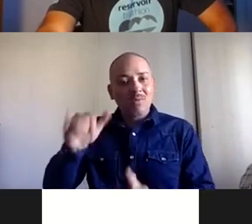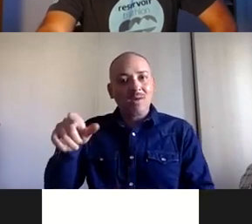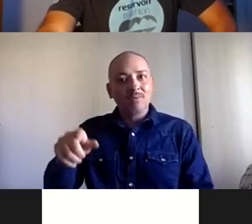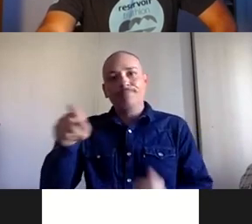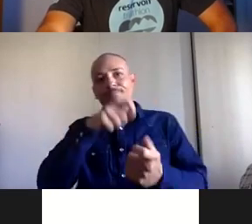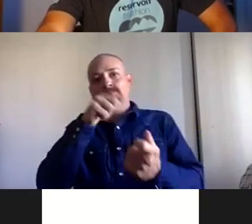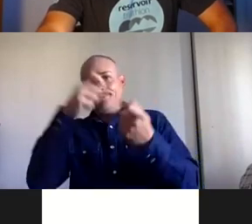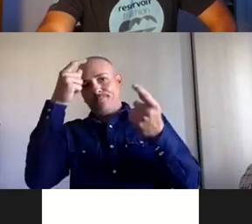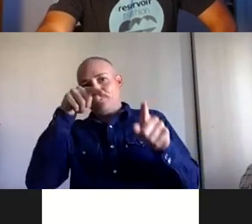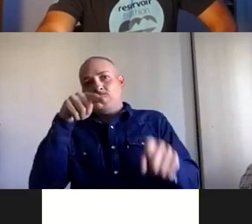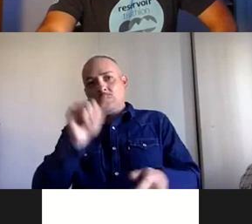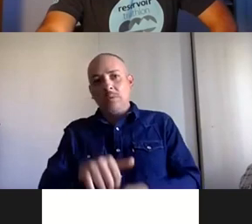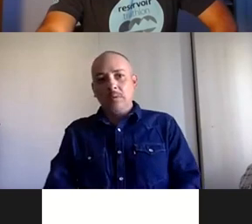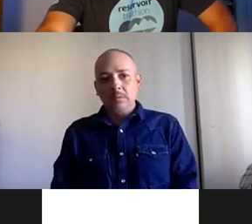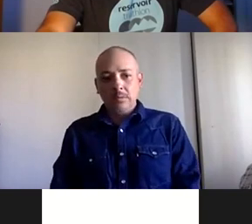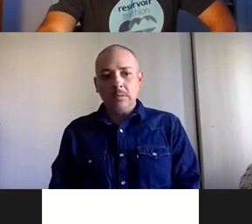Exactly.